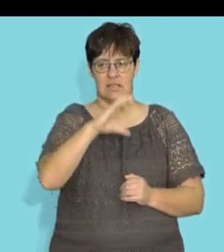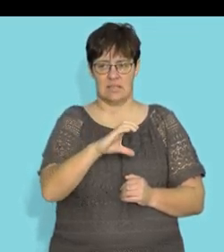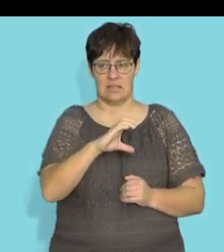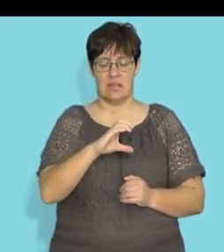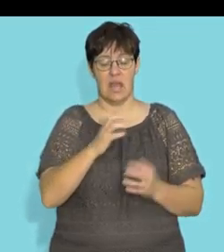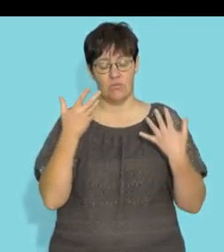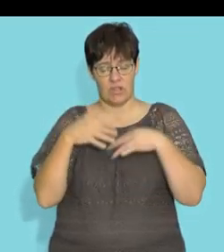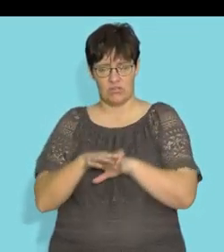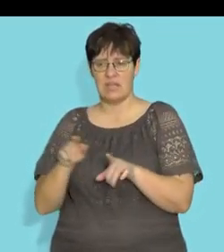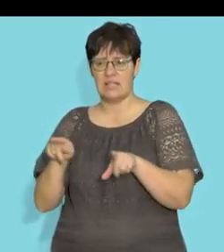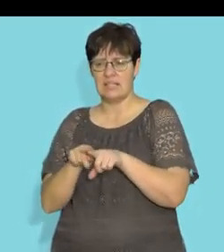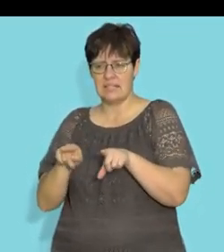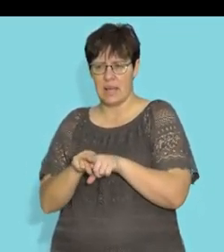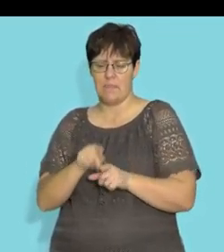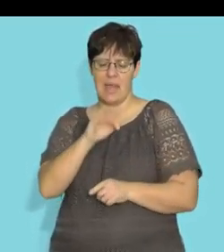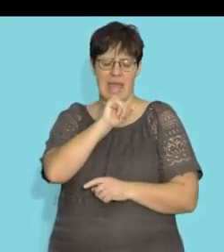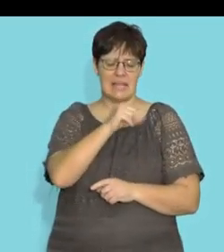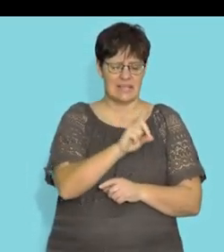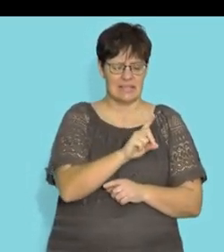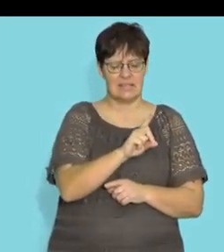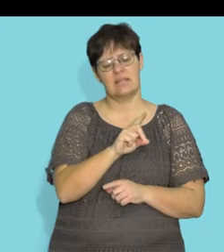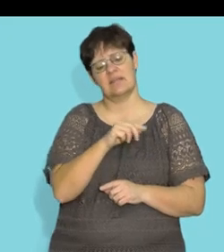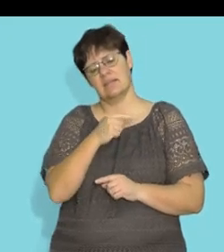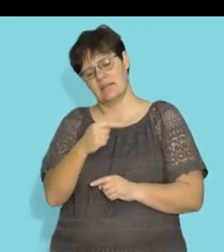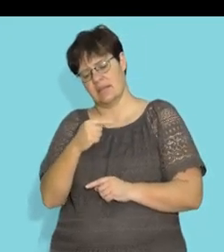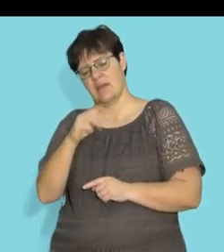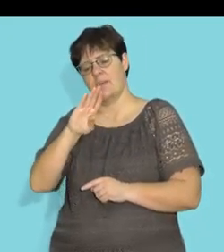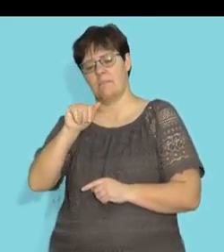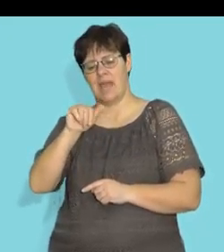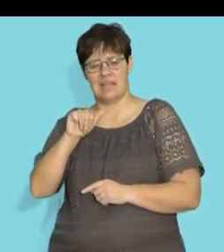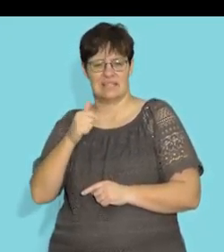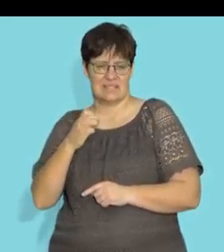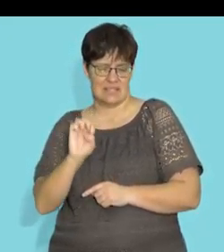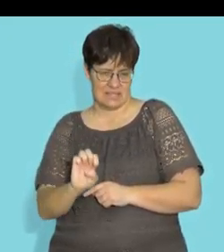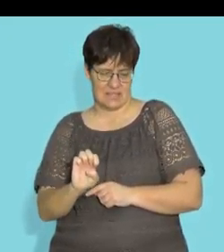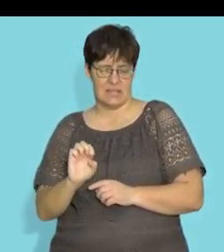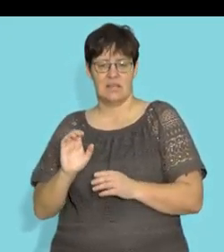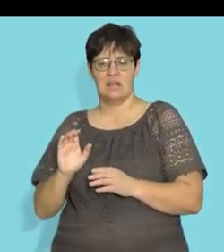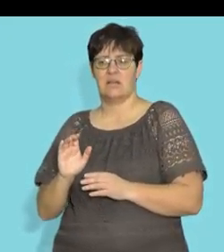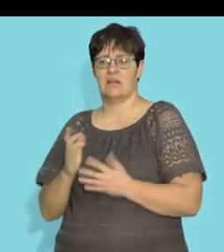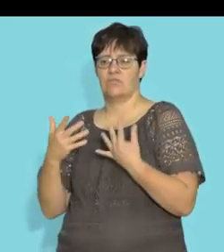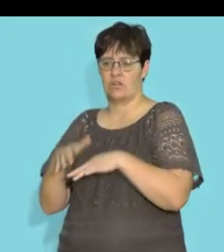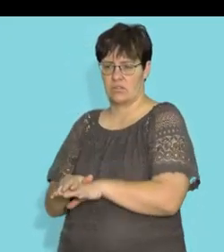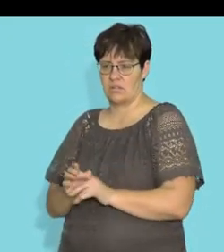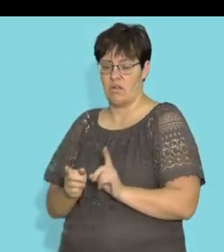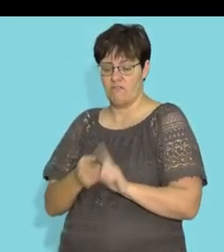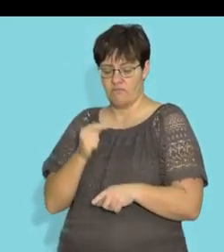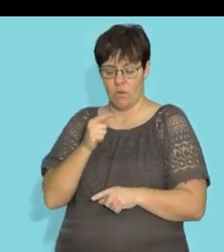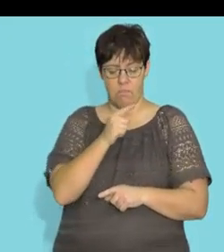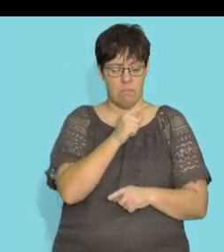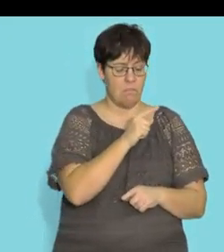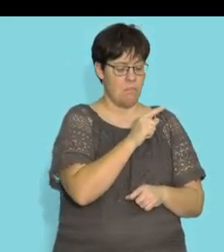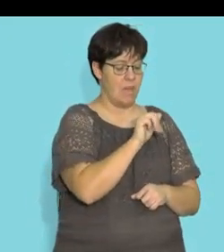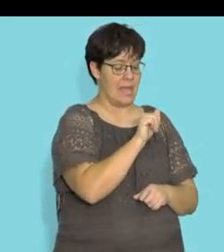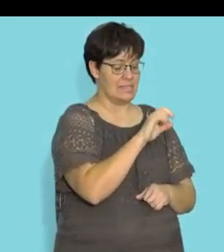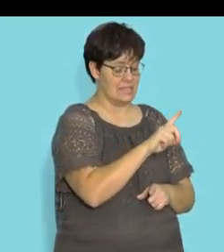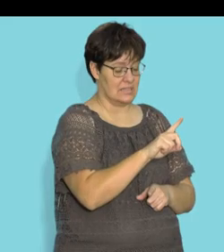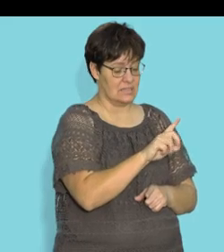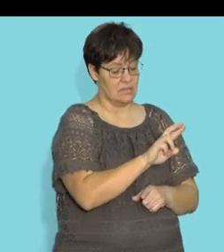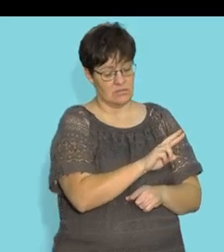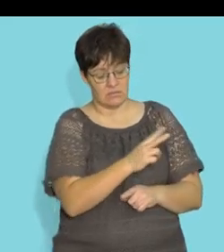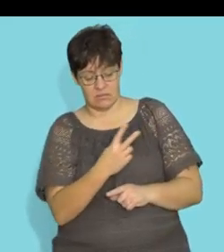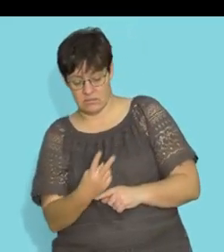a conjugate acid and a conjugate base, but let's lead on to that. Right, proteolytic